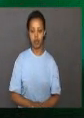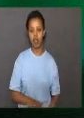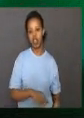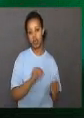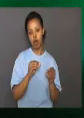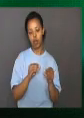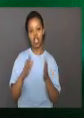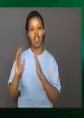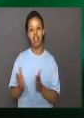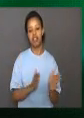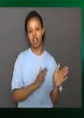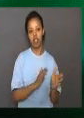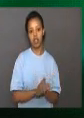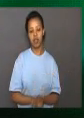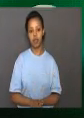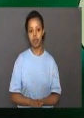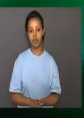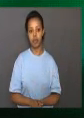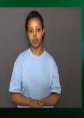Students, let's get ready.